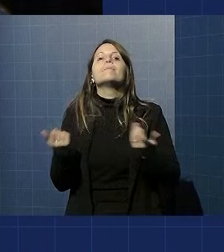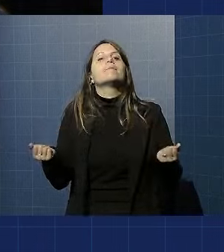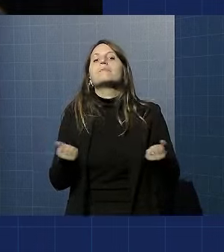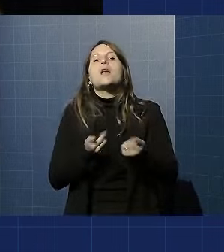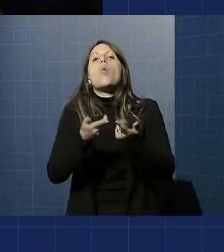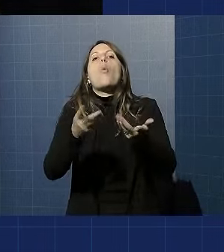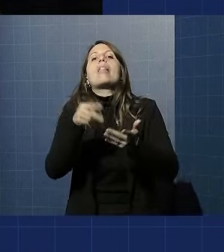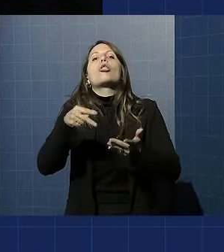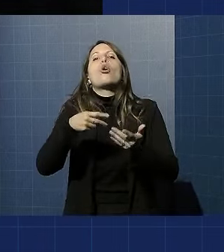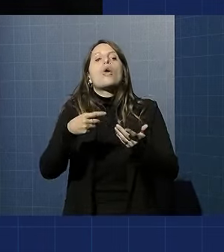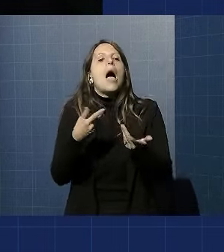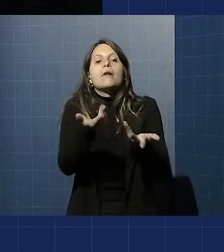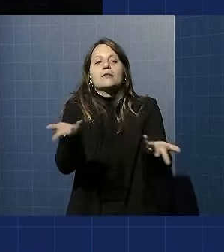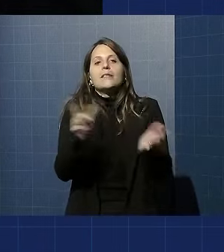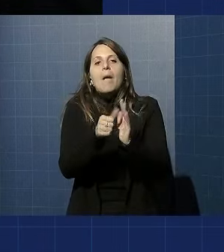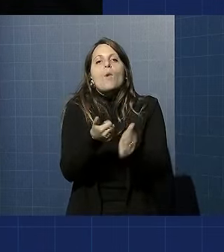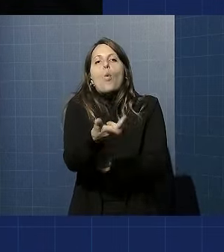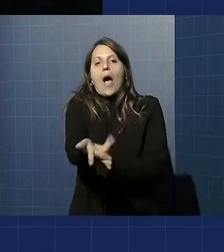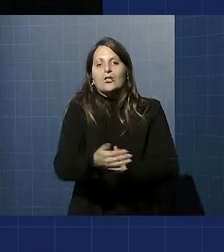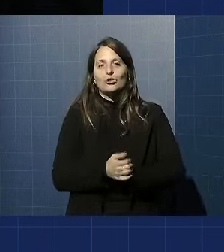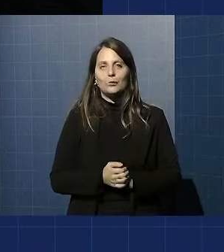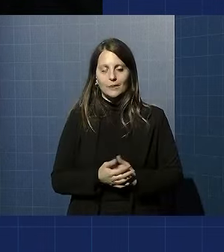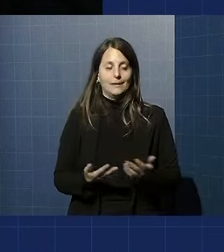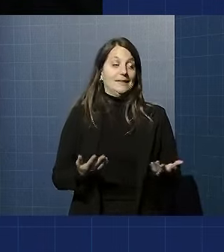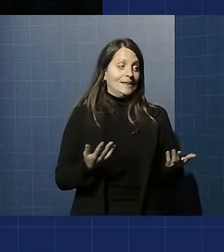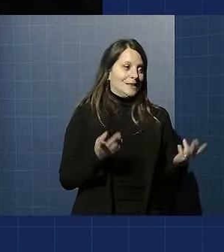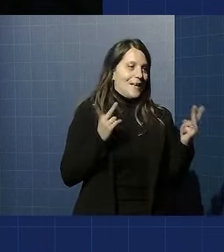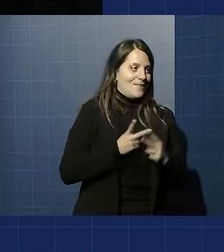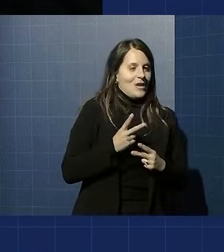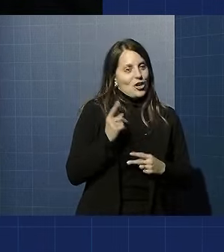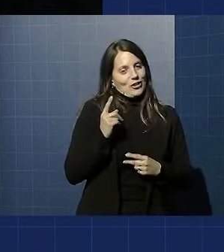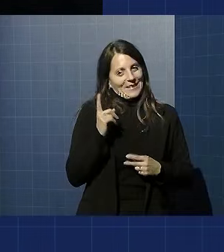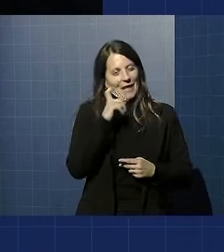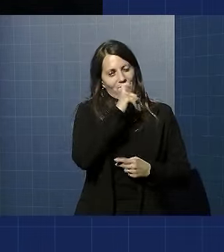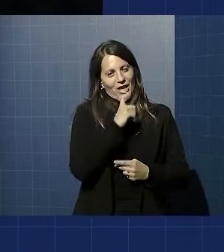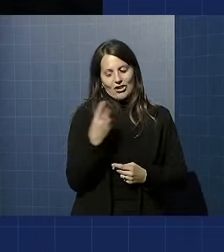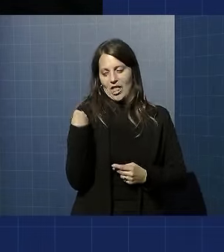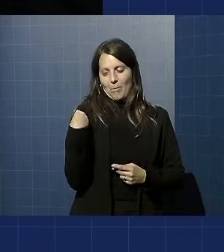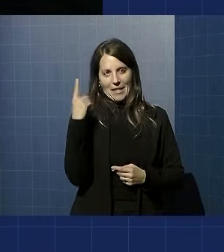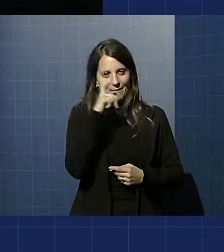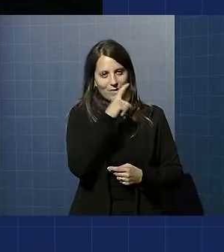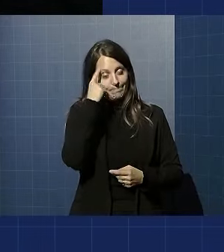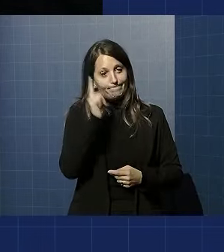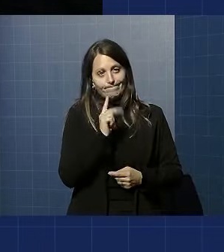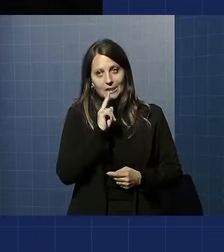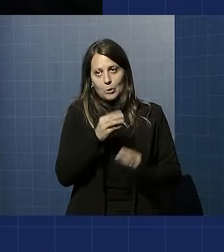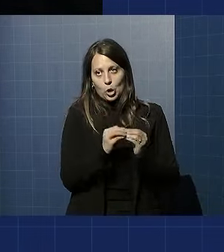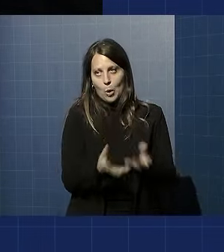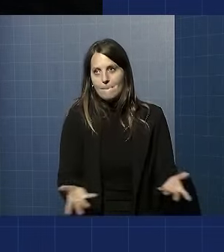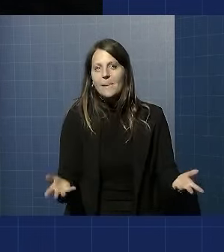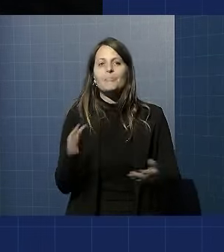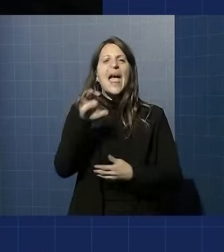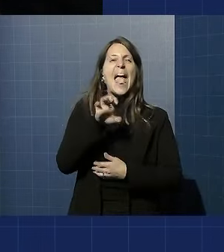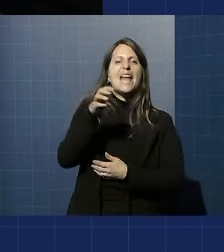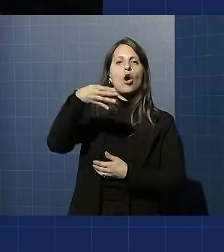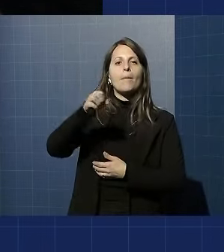difficult. You see Elon Musk, for example, talking about, oh yeah, we're gonna go to Mars and we're gonna build, you